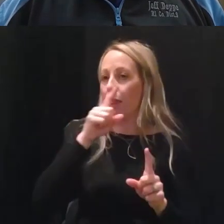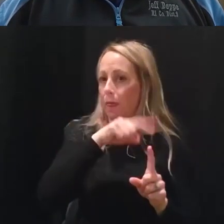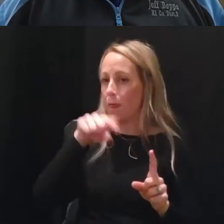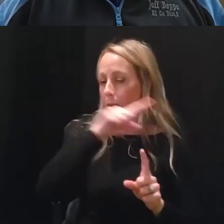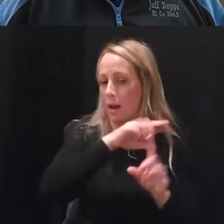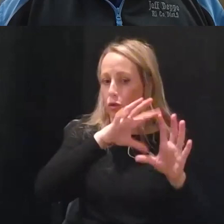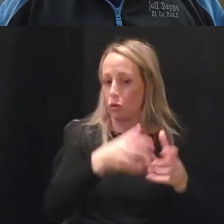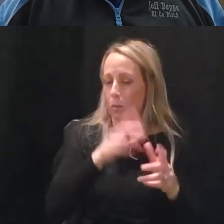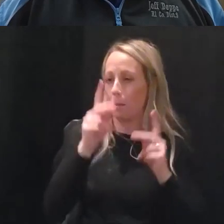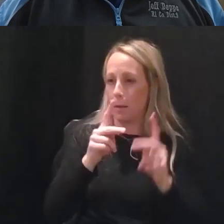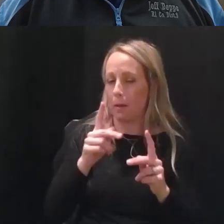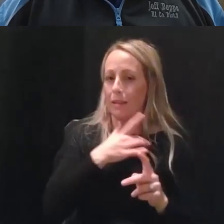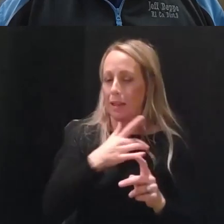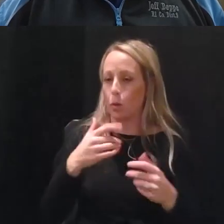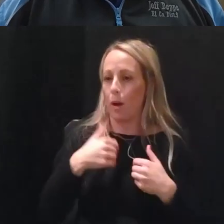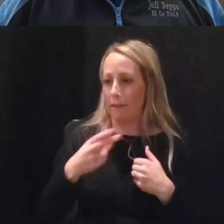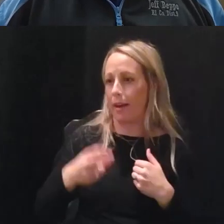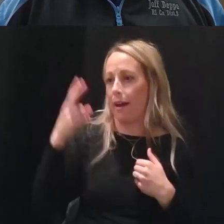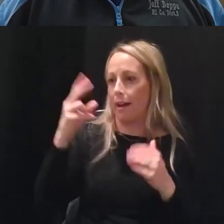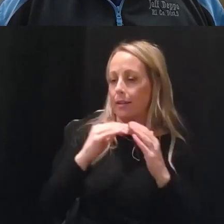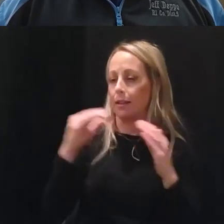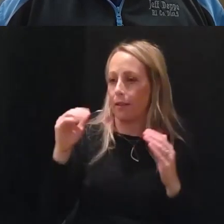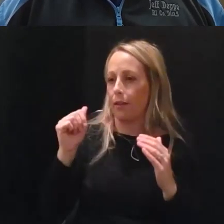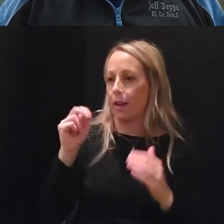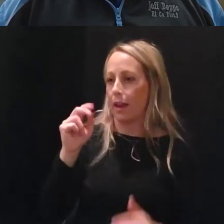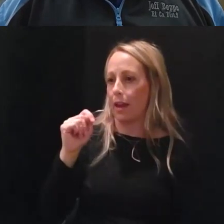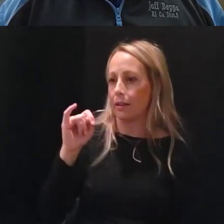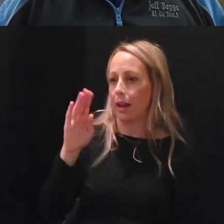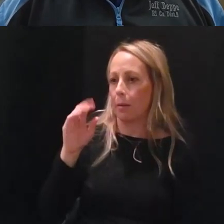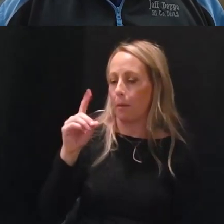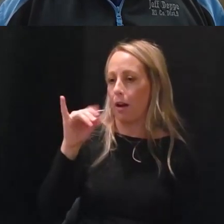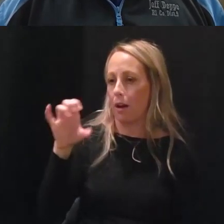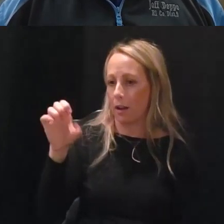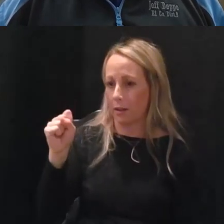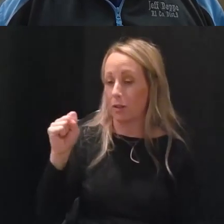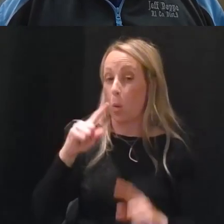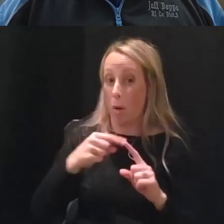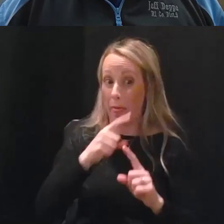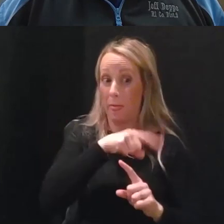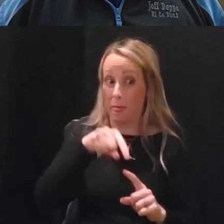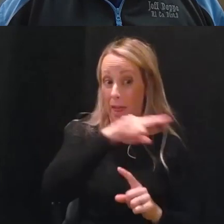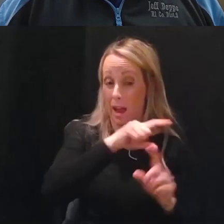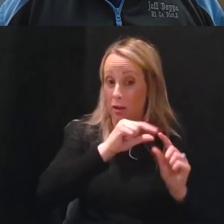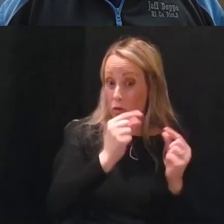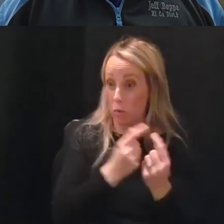those who are really sick recover, we really want them to contact the center